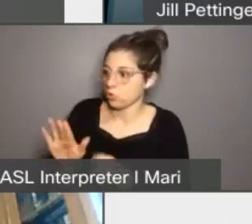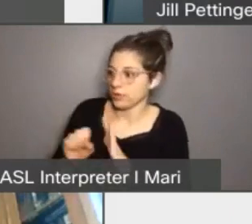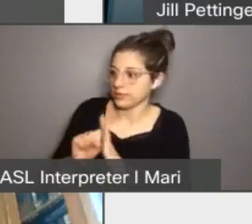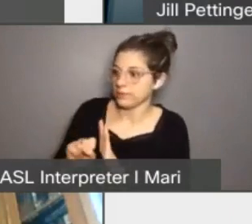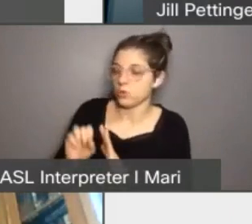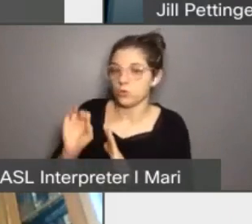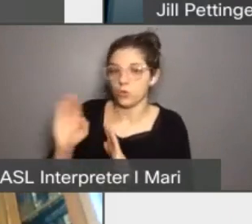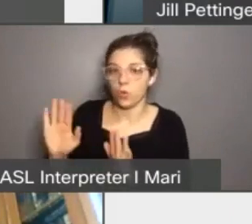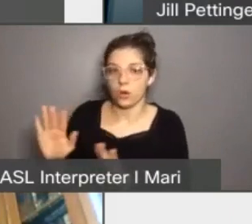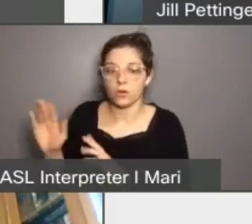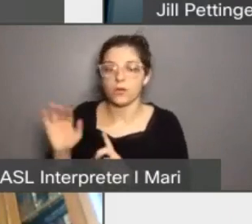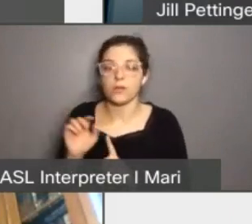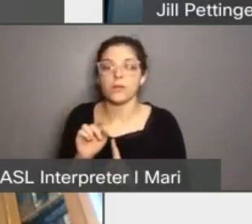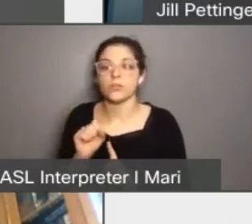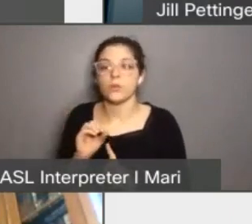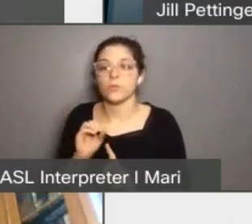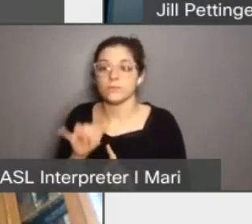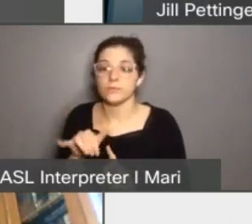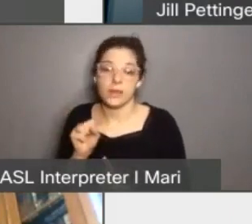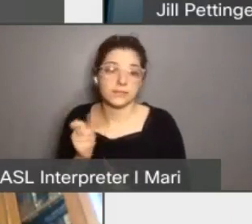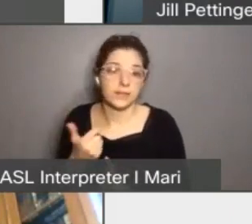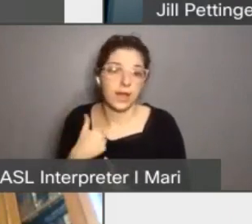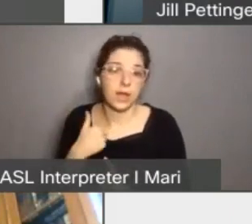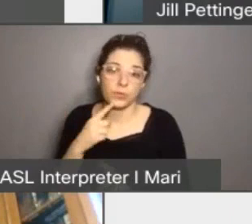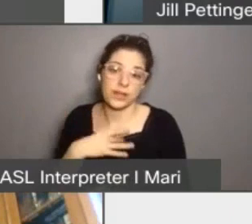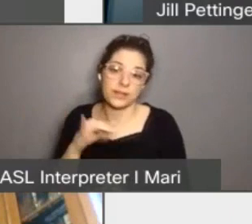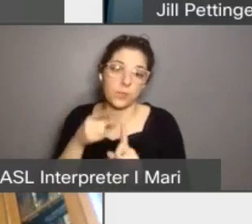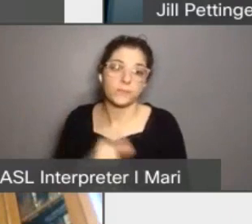color. So, yeah, I really like that point.